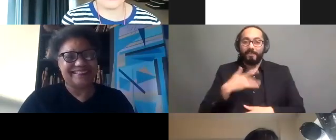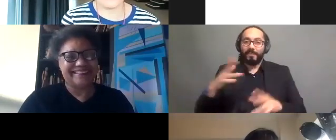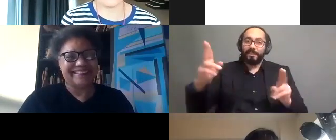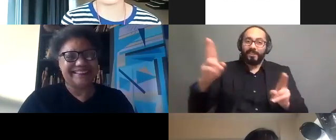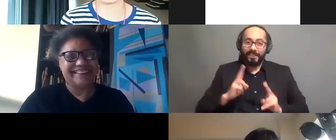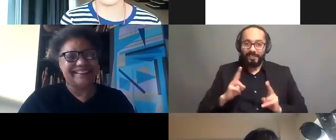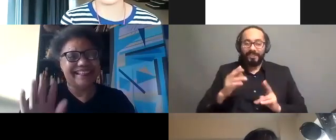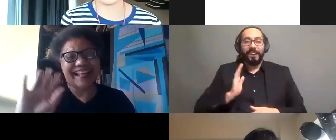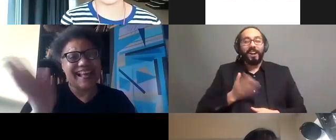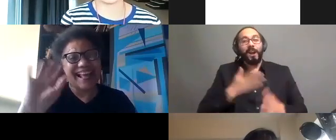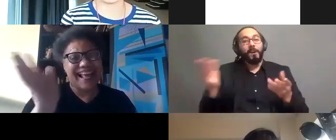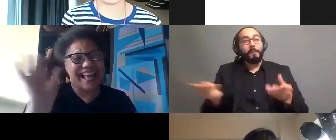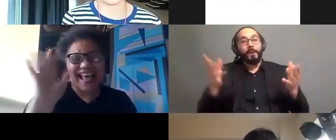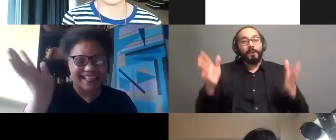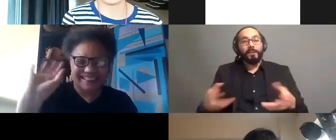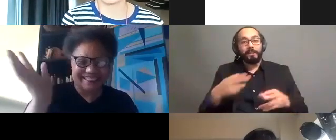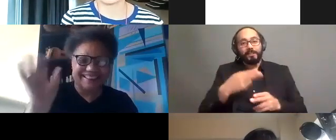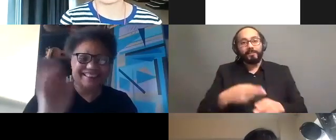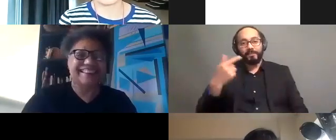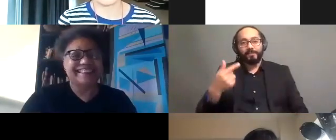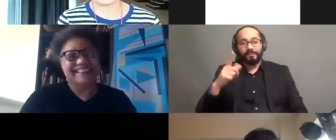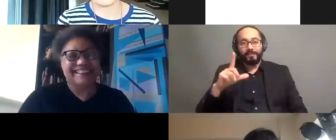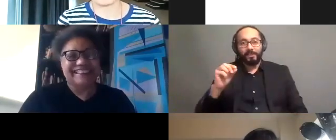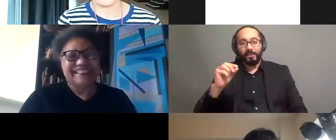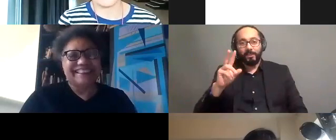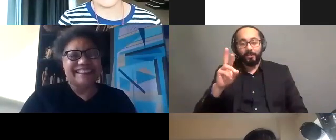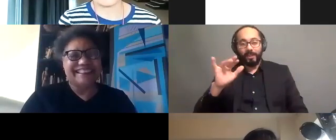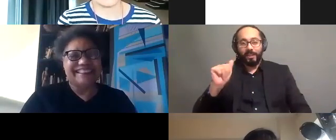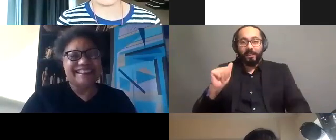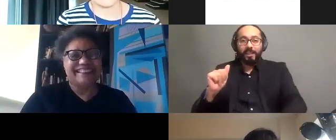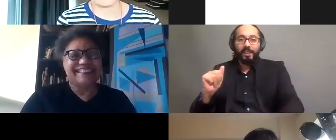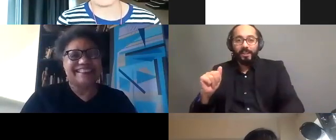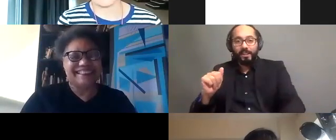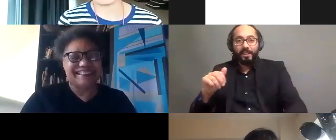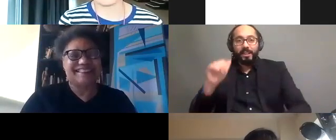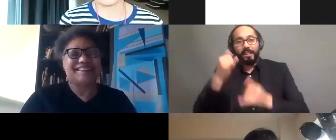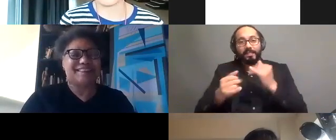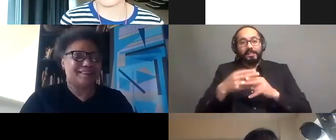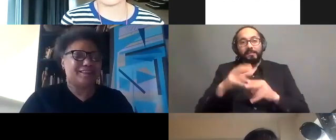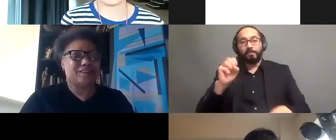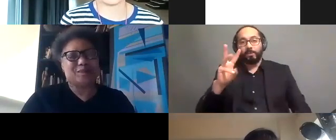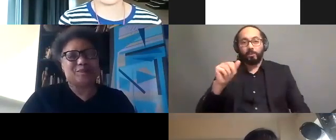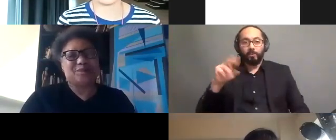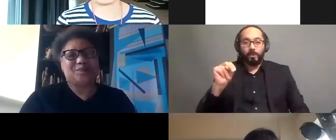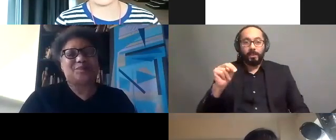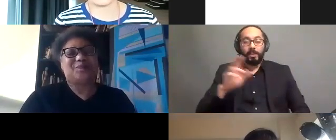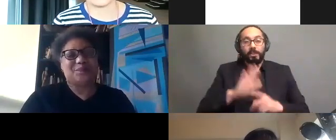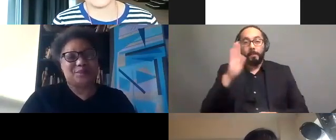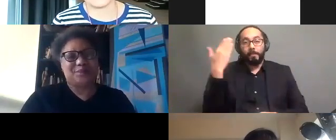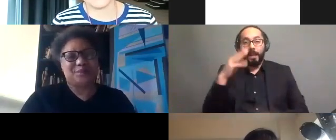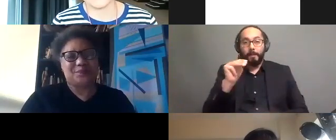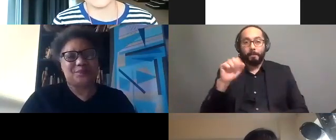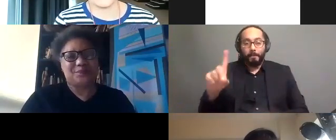our moderator, who is Gloria C. Swain. Gloria is a multidisciplinary Black mad artist, activist, and mental